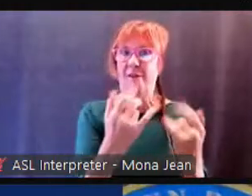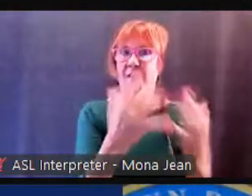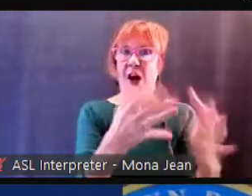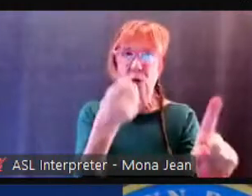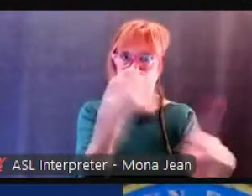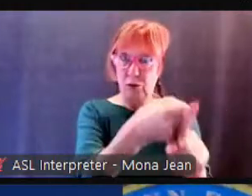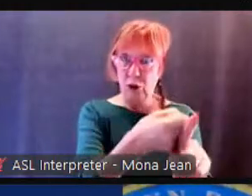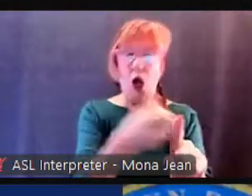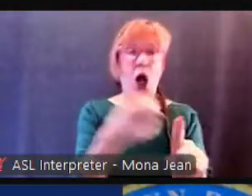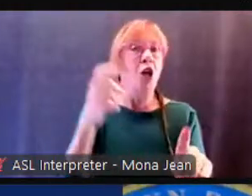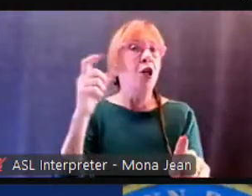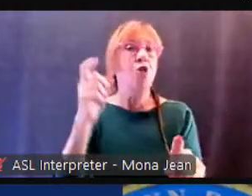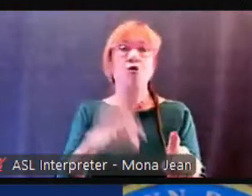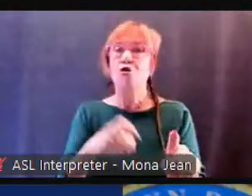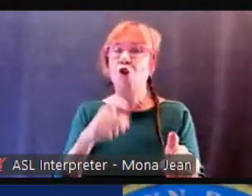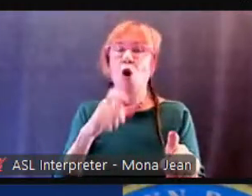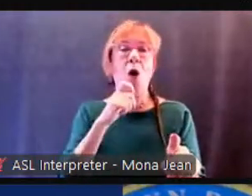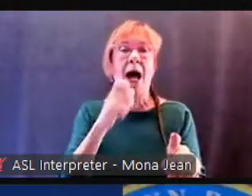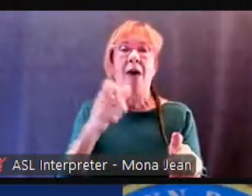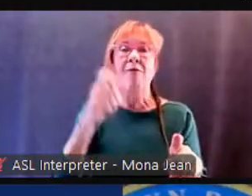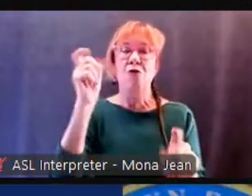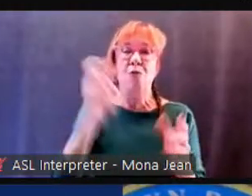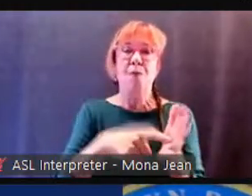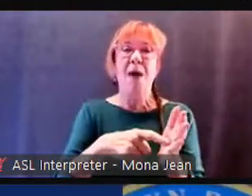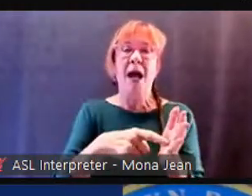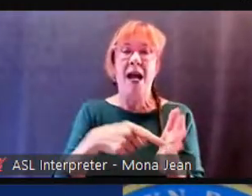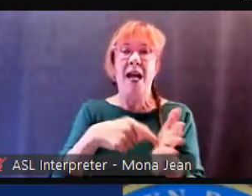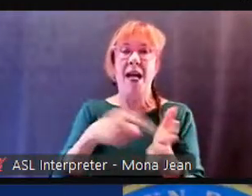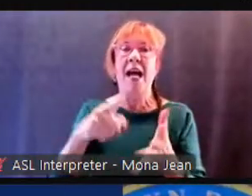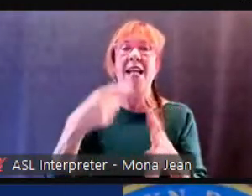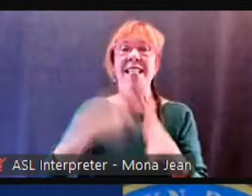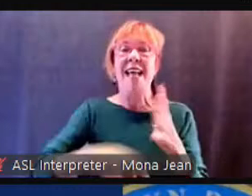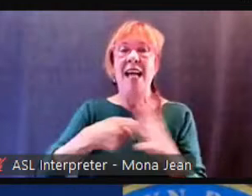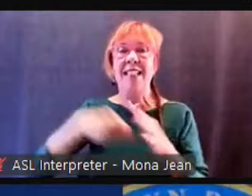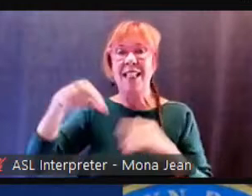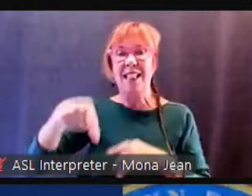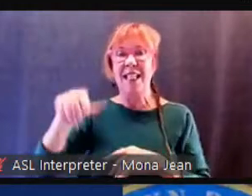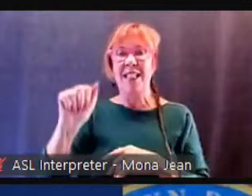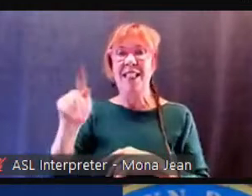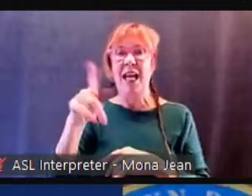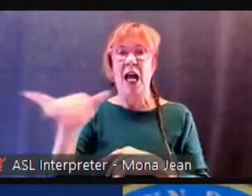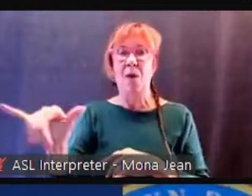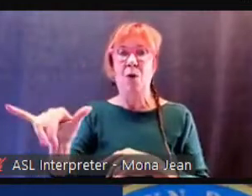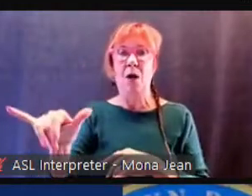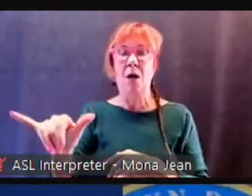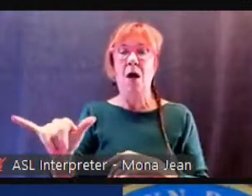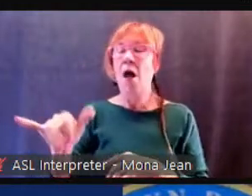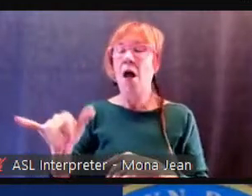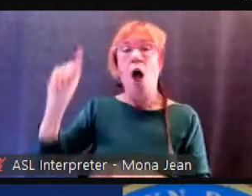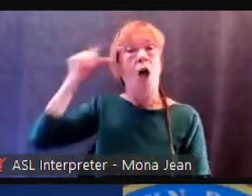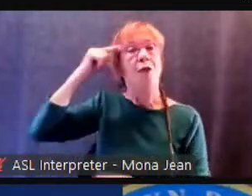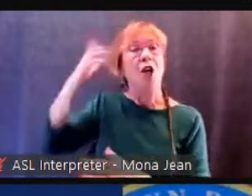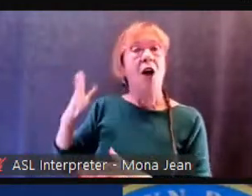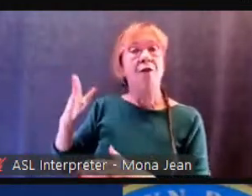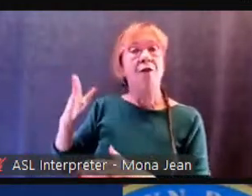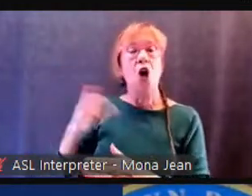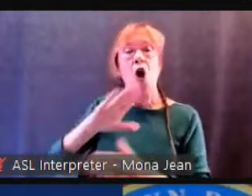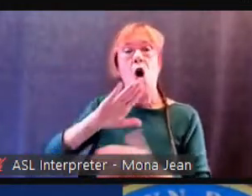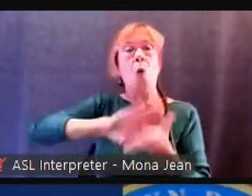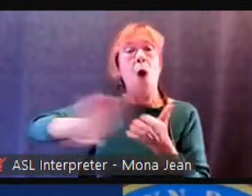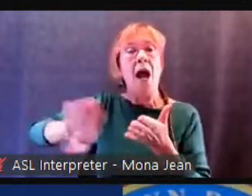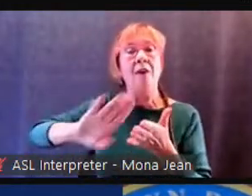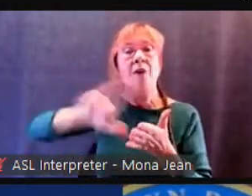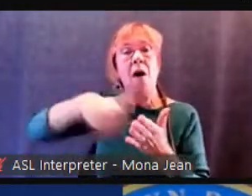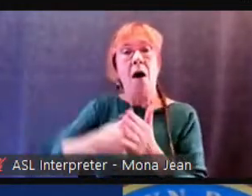their property taxes this April. The governor has waived all late fees and penalties until next year for